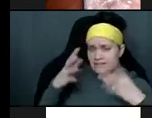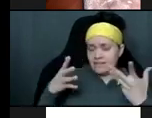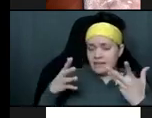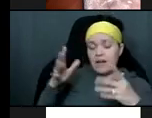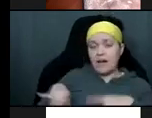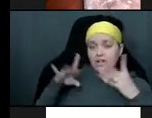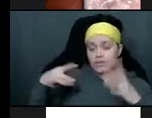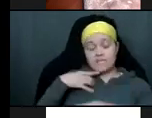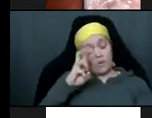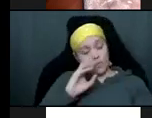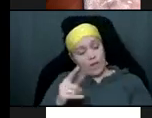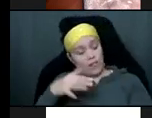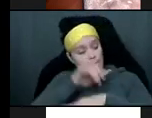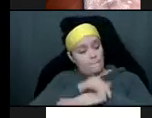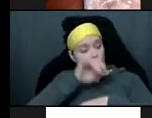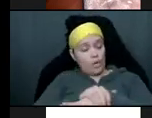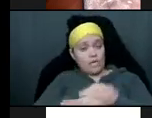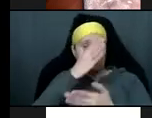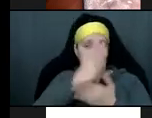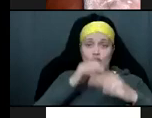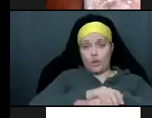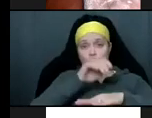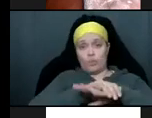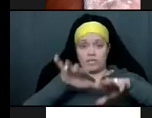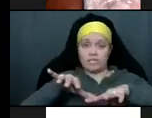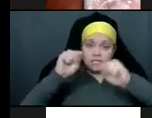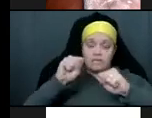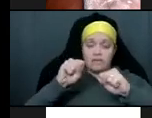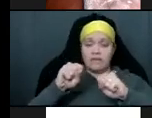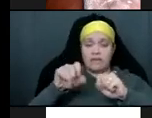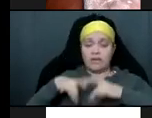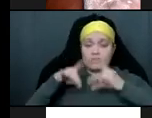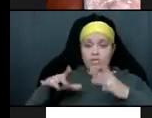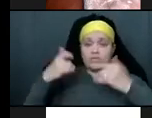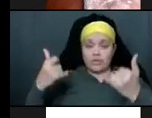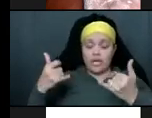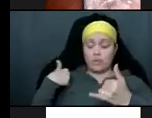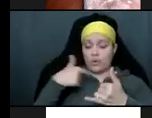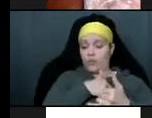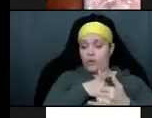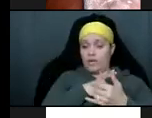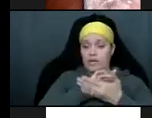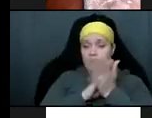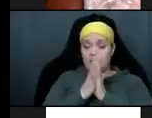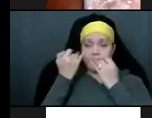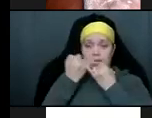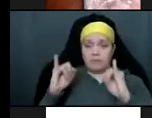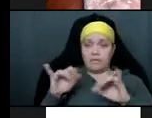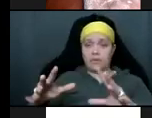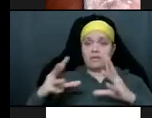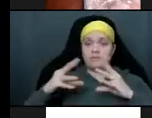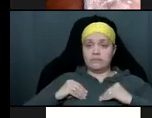Australia said, well, Britain, it was part of the British colony of Australia. And so when we became independent, we